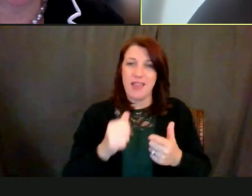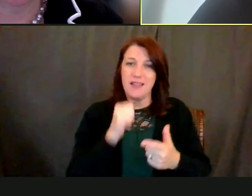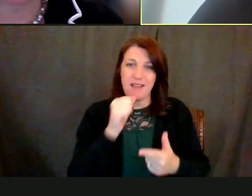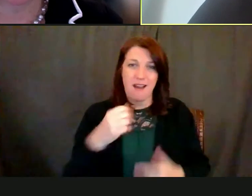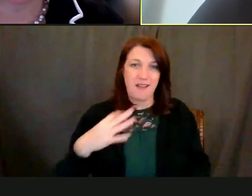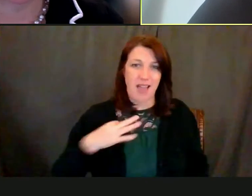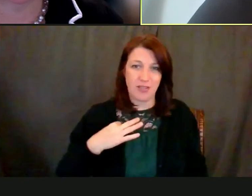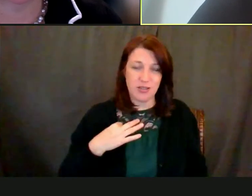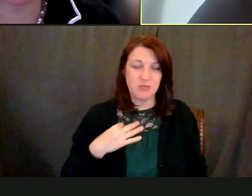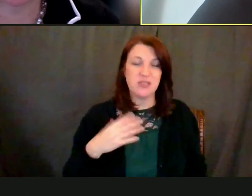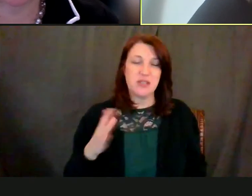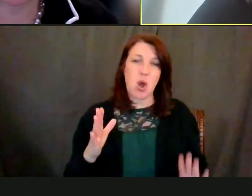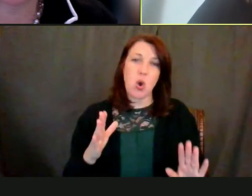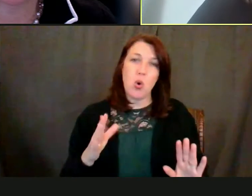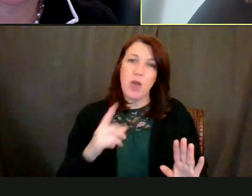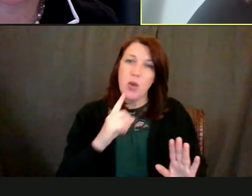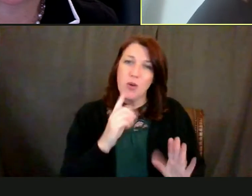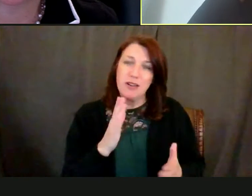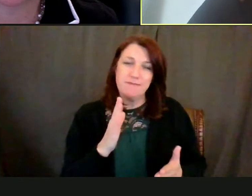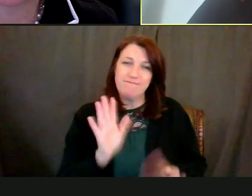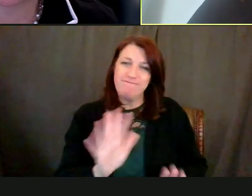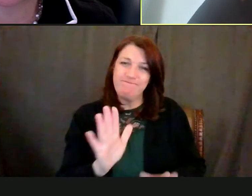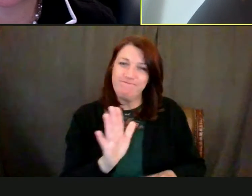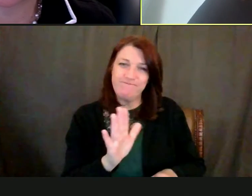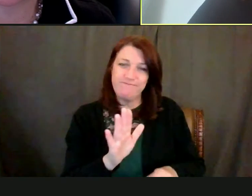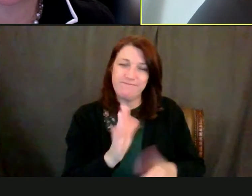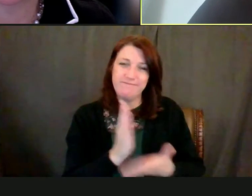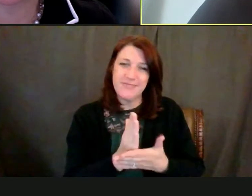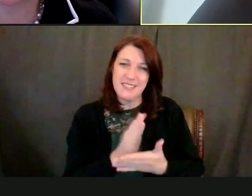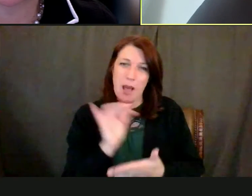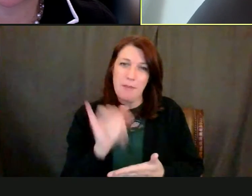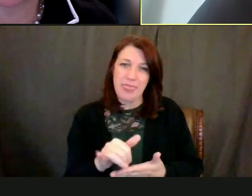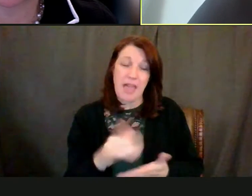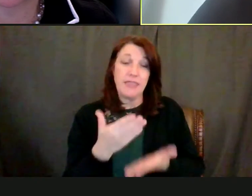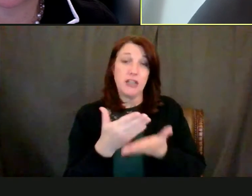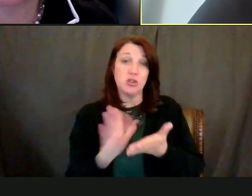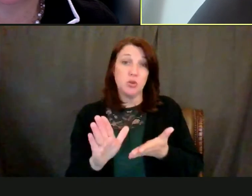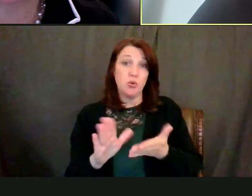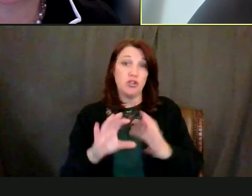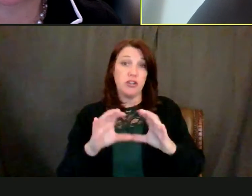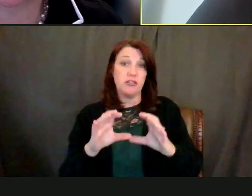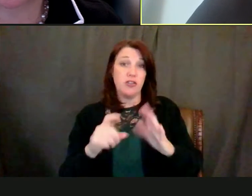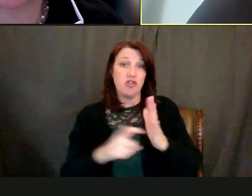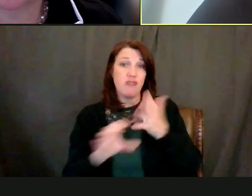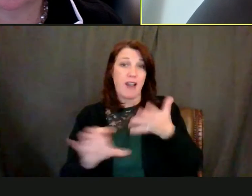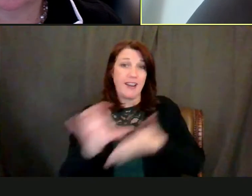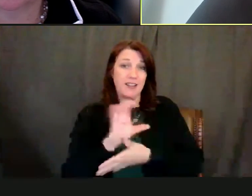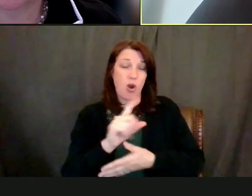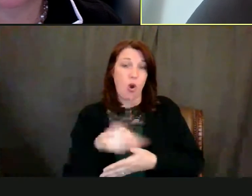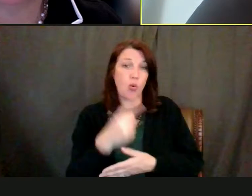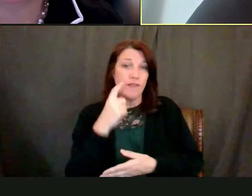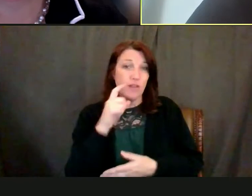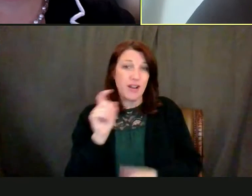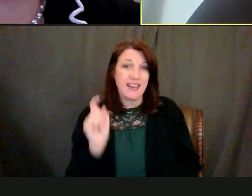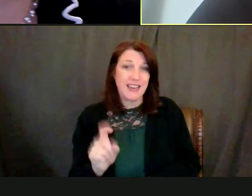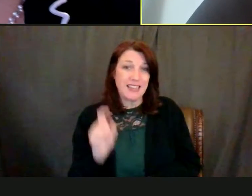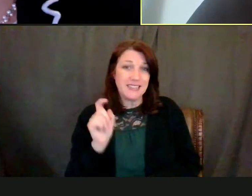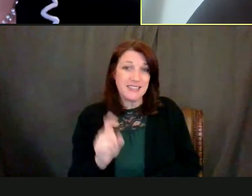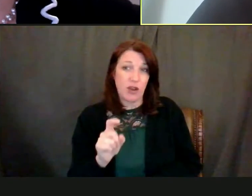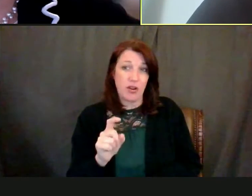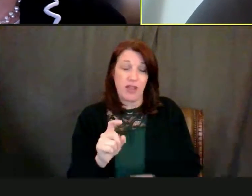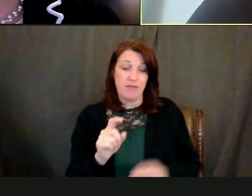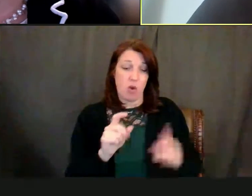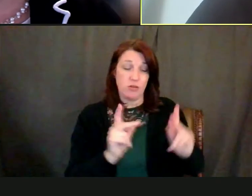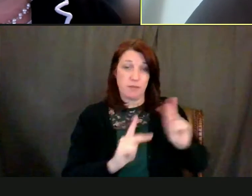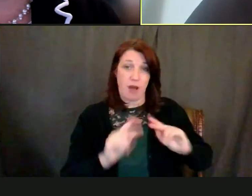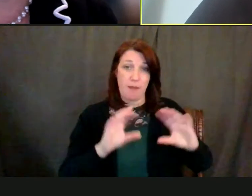would discourage that. We would say your inclusion and exclusion criteria should only be those that are necessary, especially when it comes to these